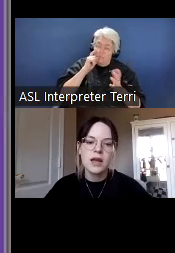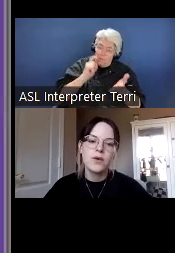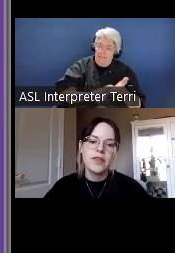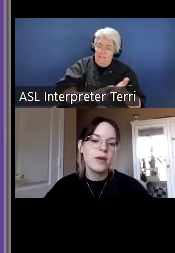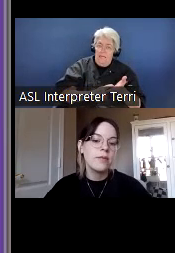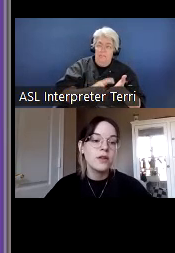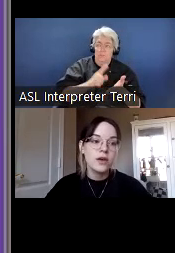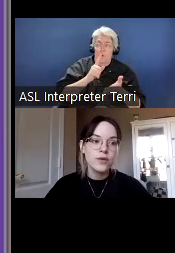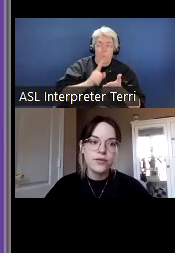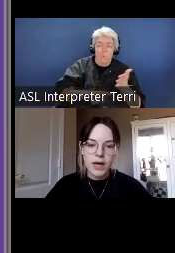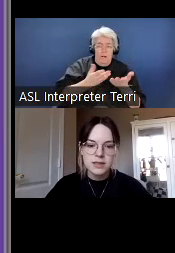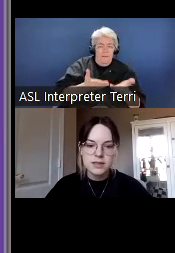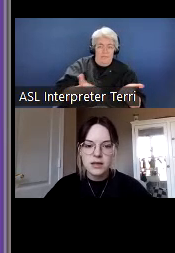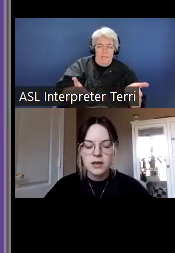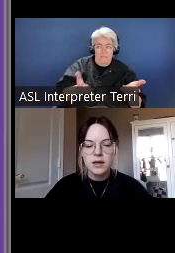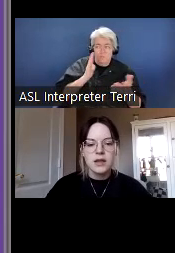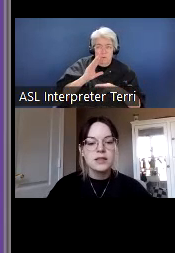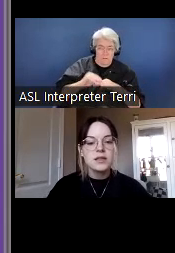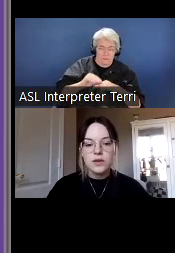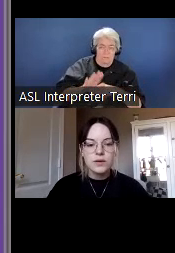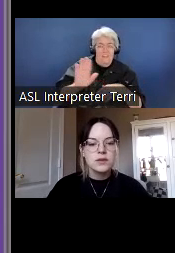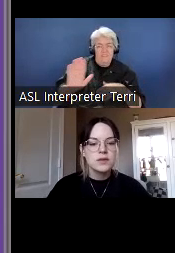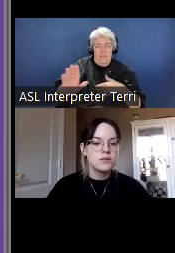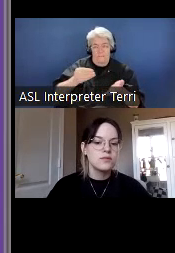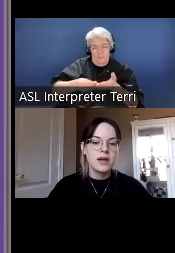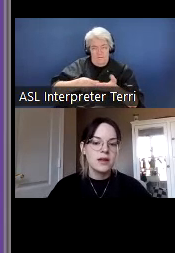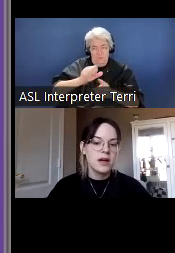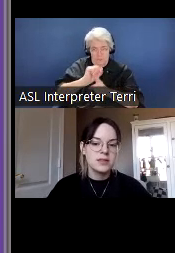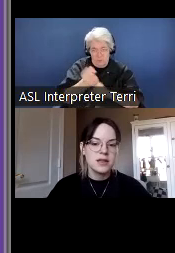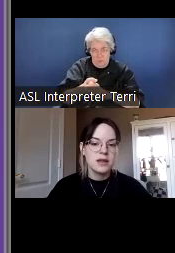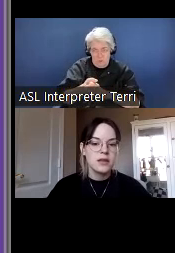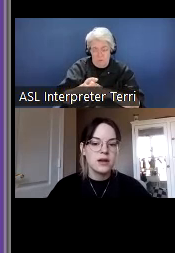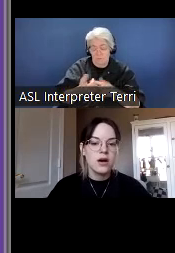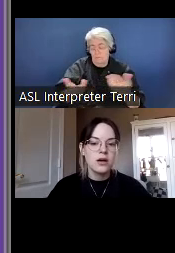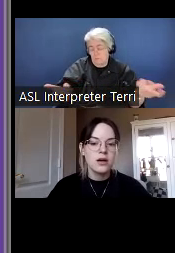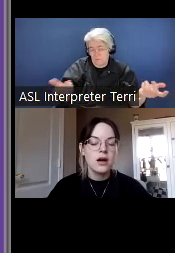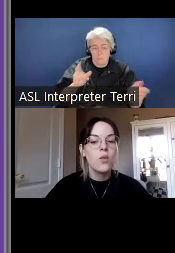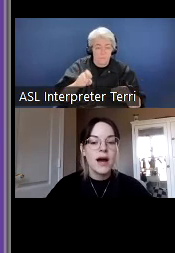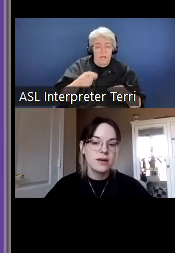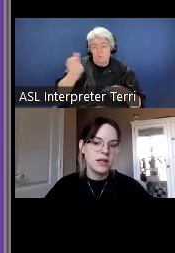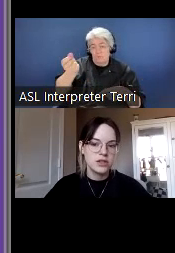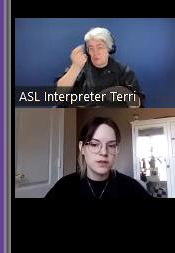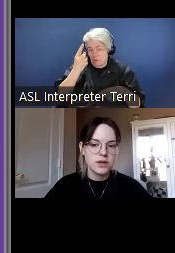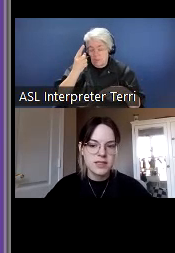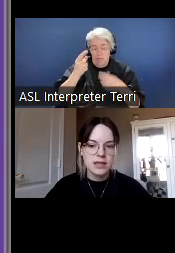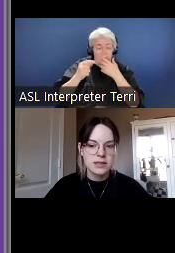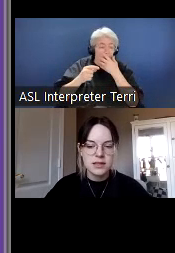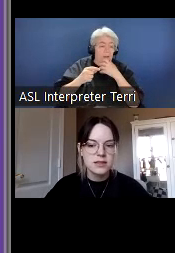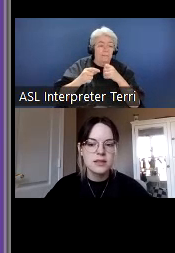financial state and what they may be looking for from us. This includes recognizing that there are a wide